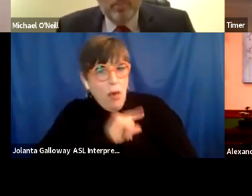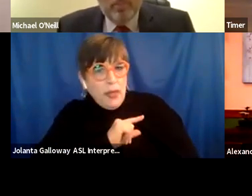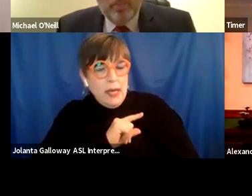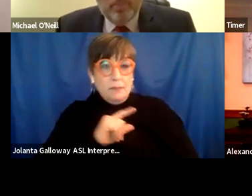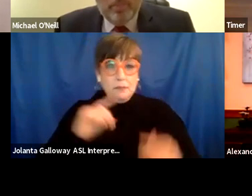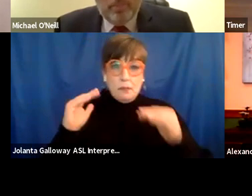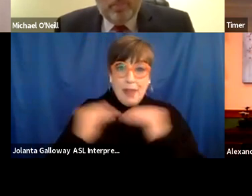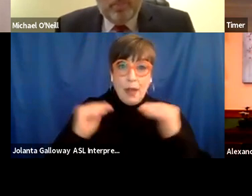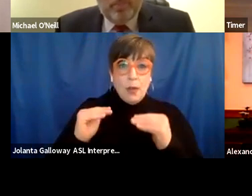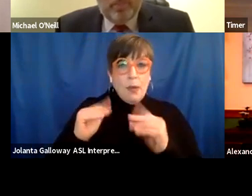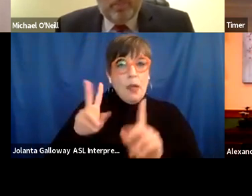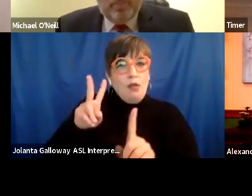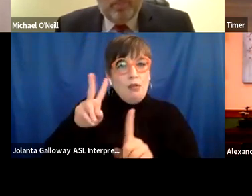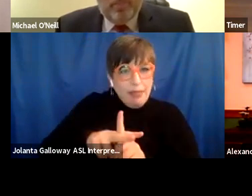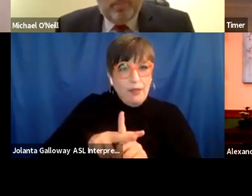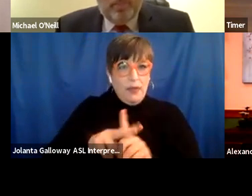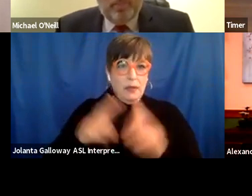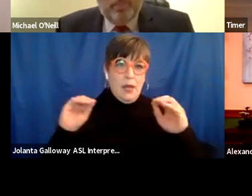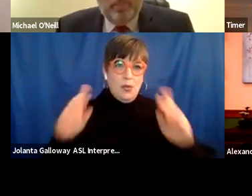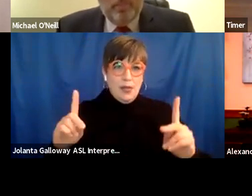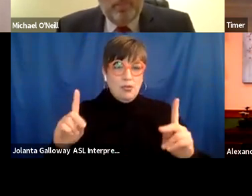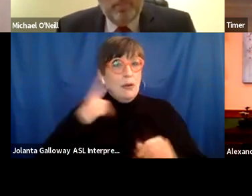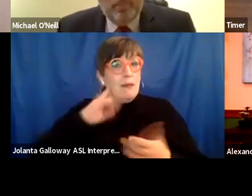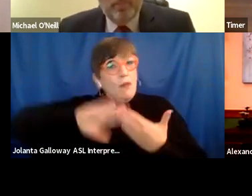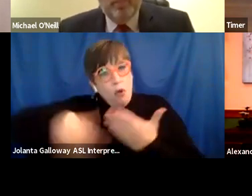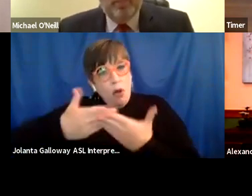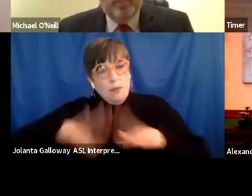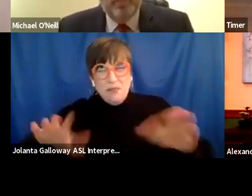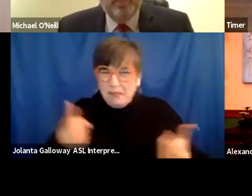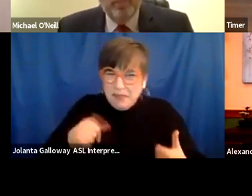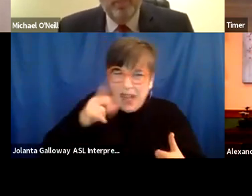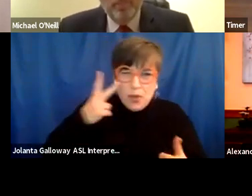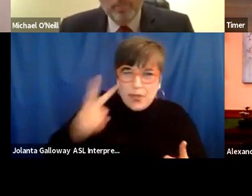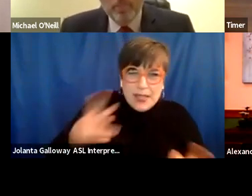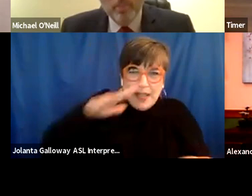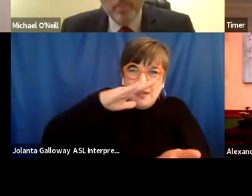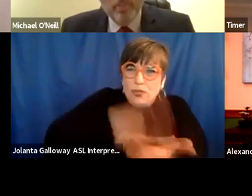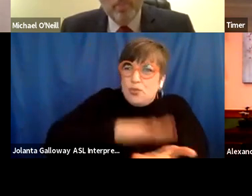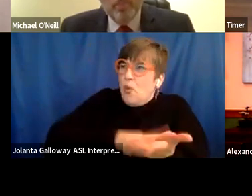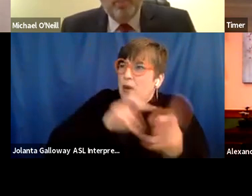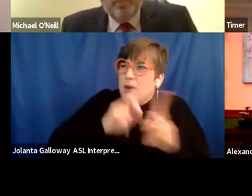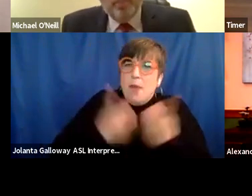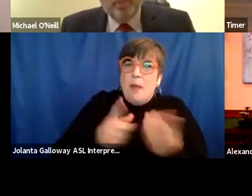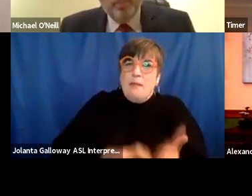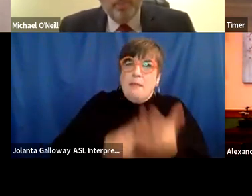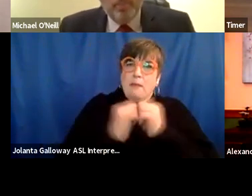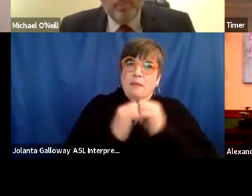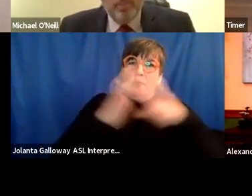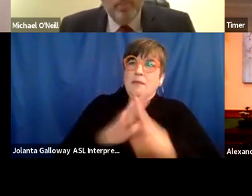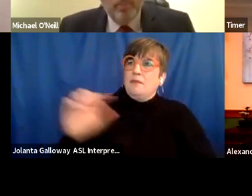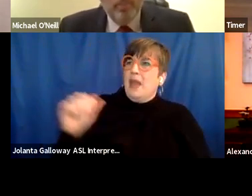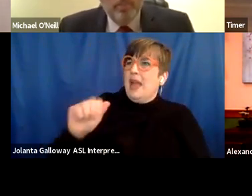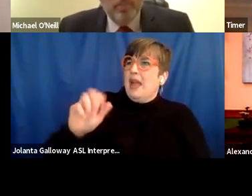relevant education for all of the children. I don't see a need for the school department to establish an AWC